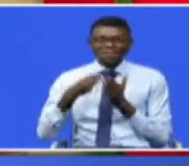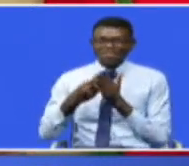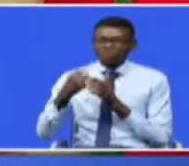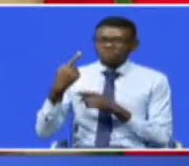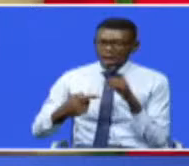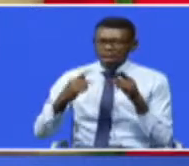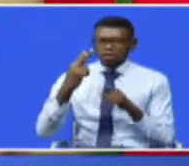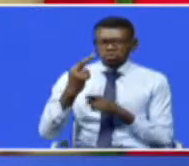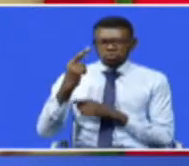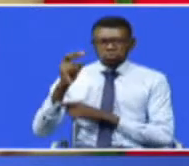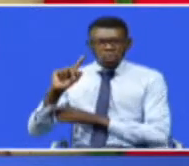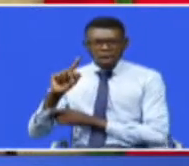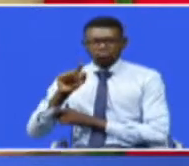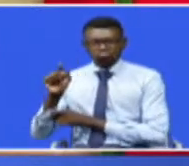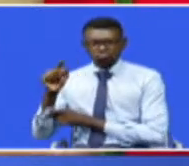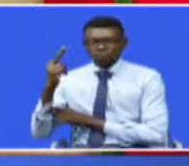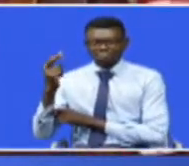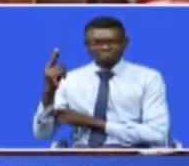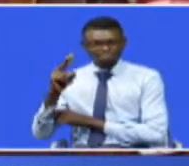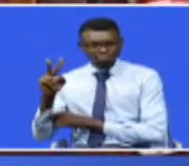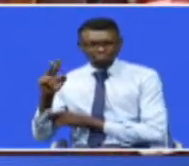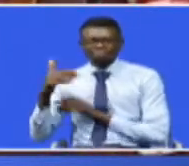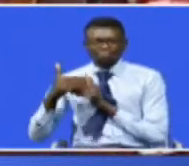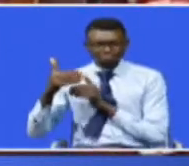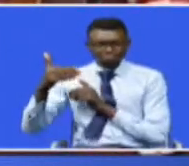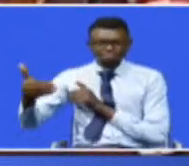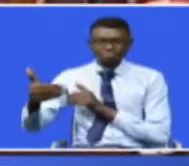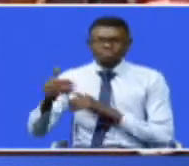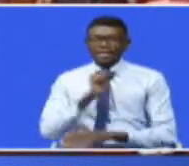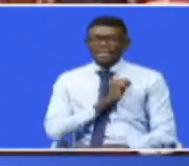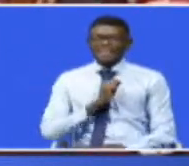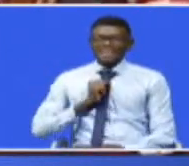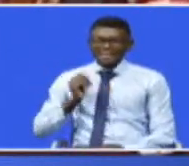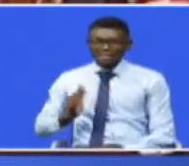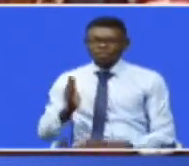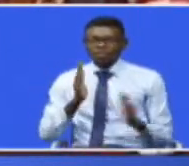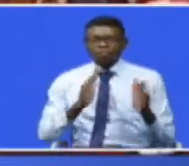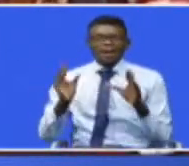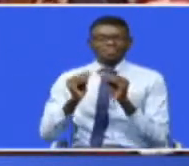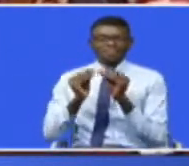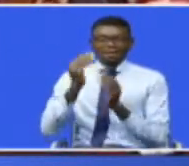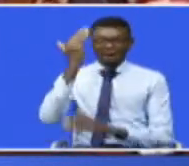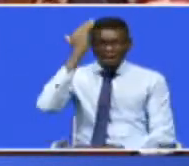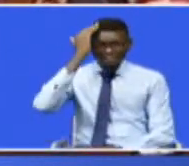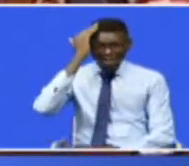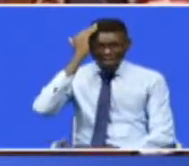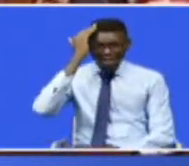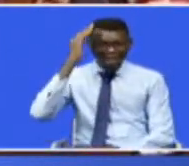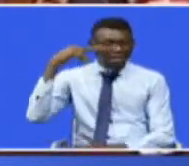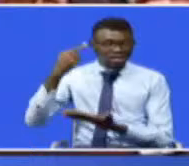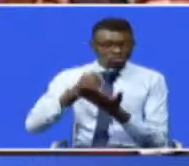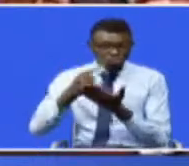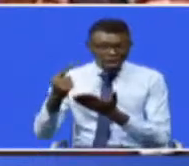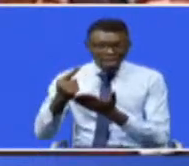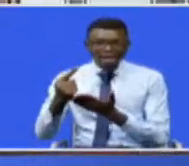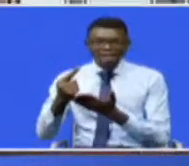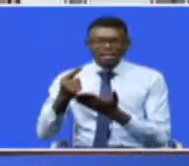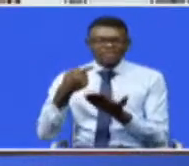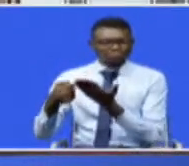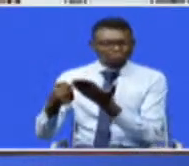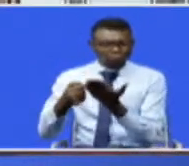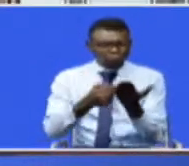of 2021-2022 going forward. Senators are expected to hold an informal meeting on Monday on the outcome of the mediation